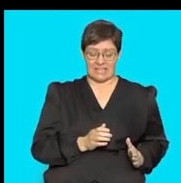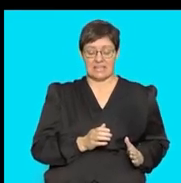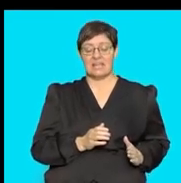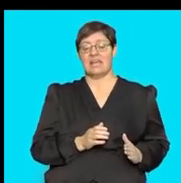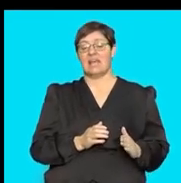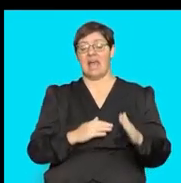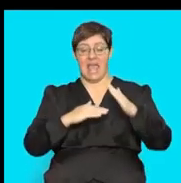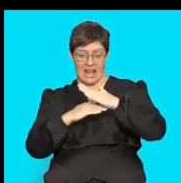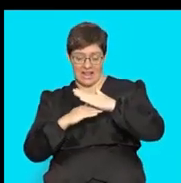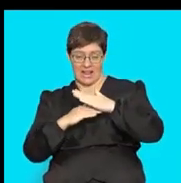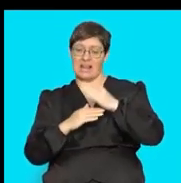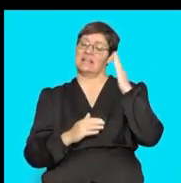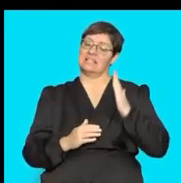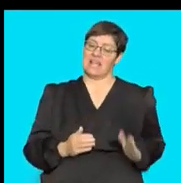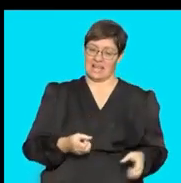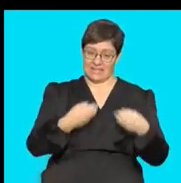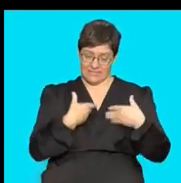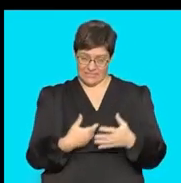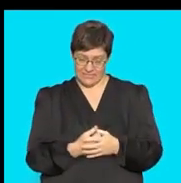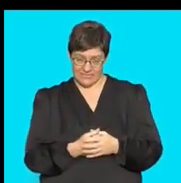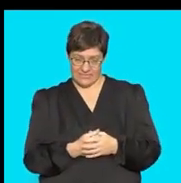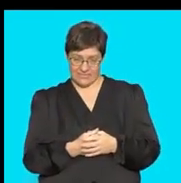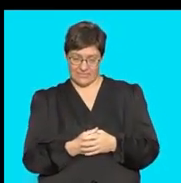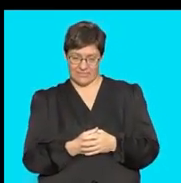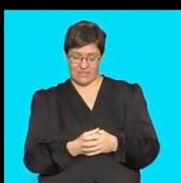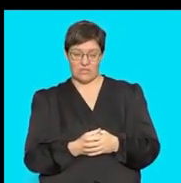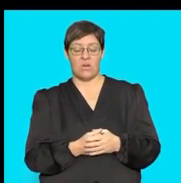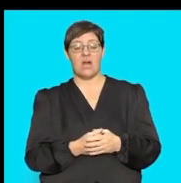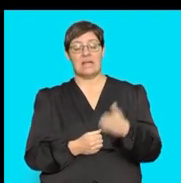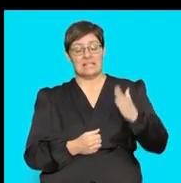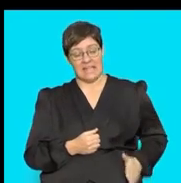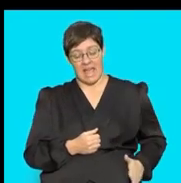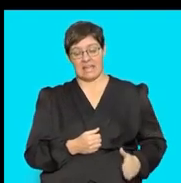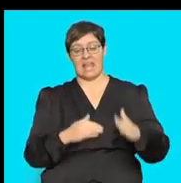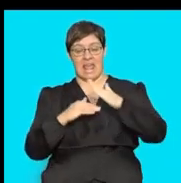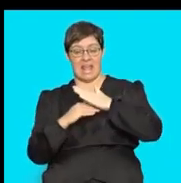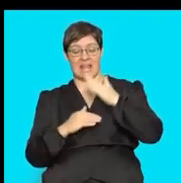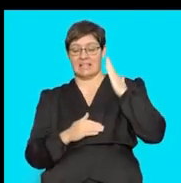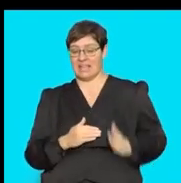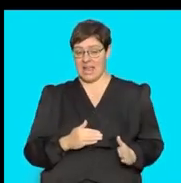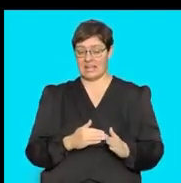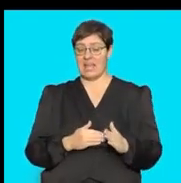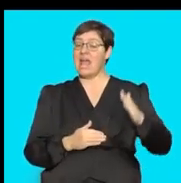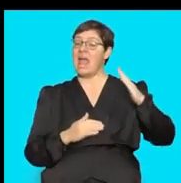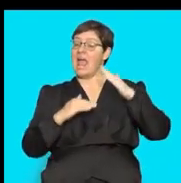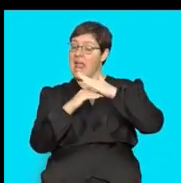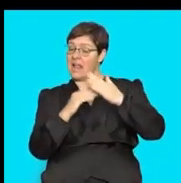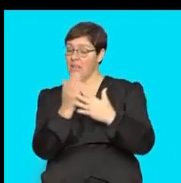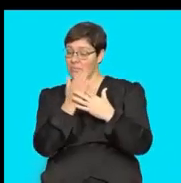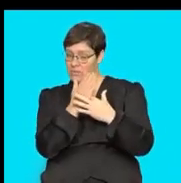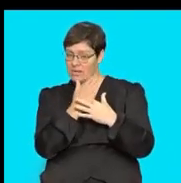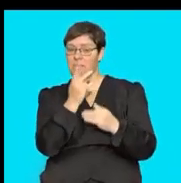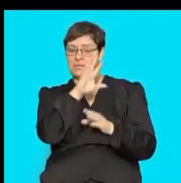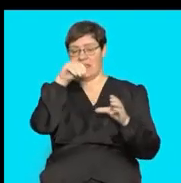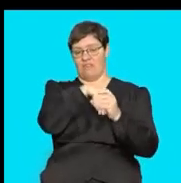an angle, and a side. So we need to be given side, angle, side, and the angle in between has to be